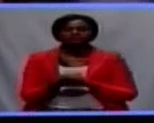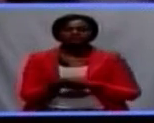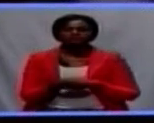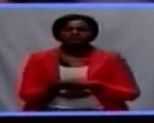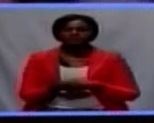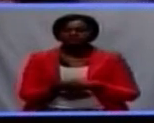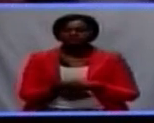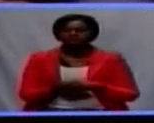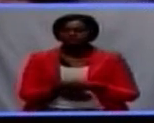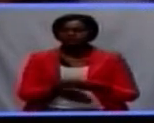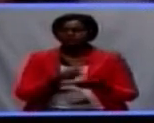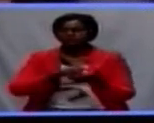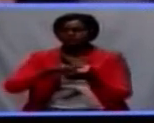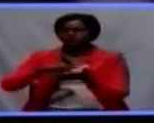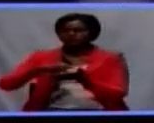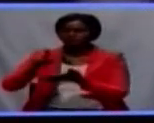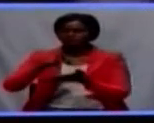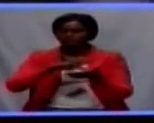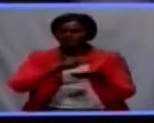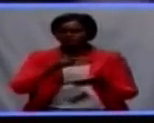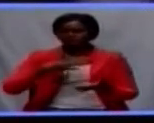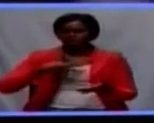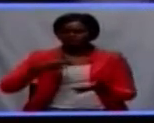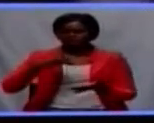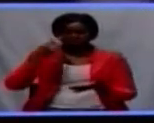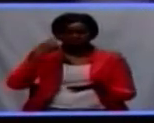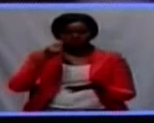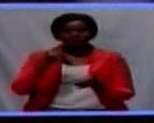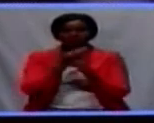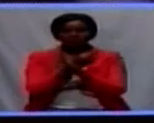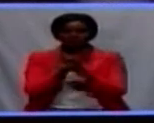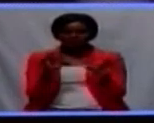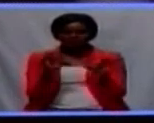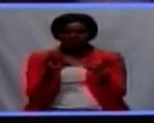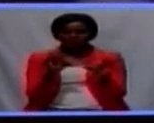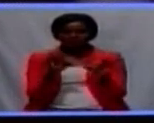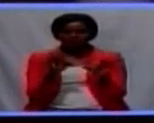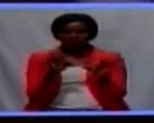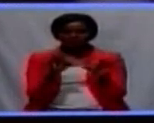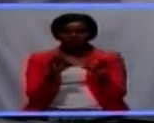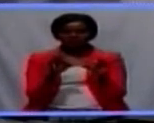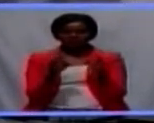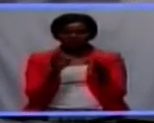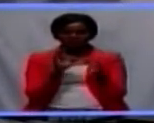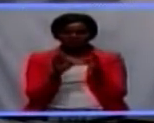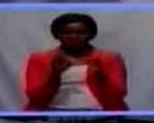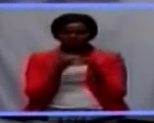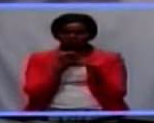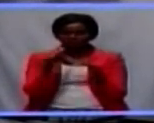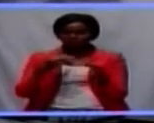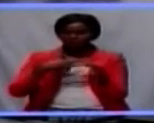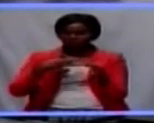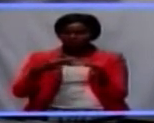Do taxpayers still apply for amnesty? Yes, yes, they should. If the taxpayers have not